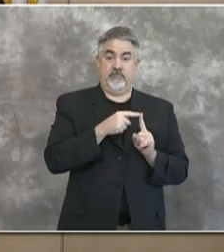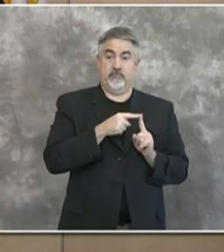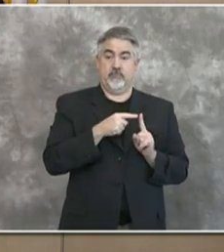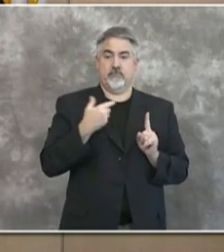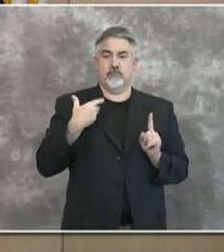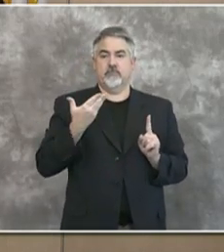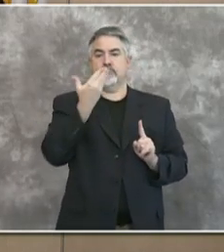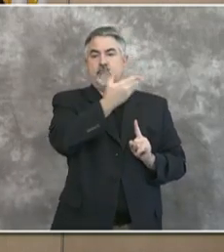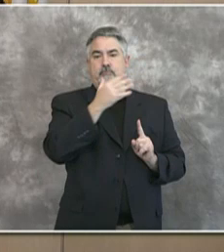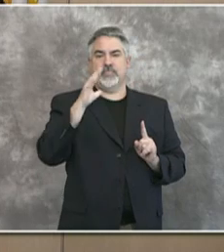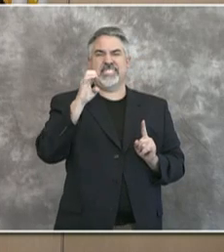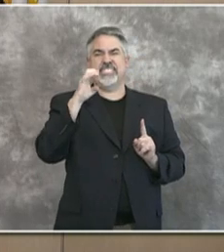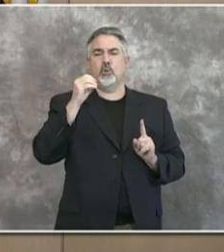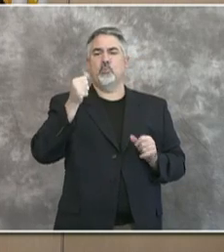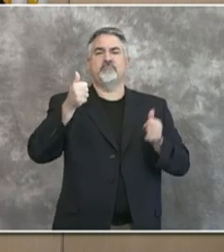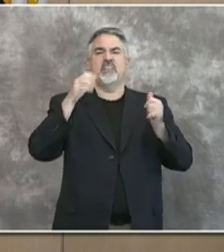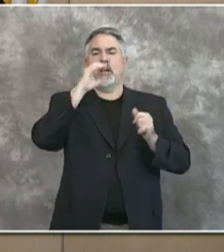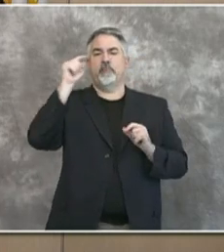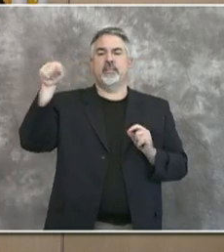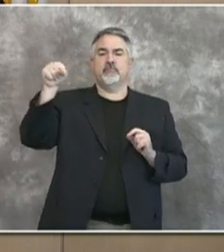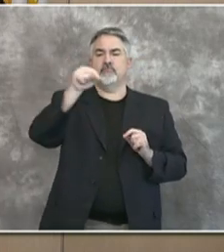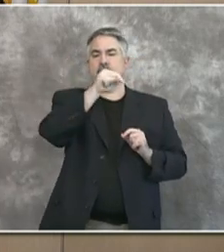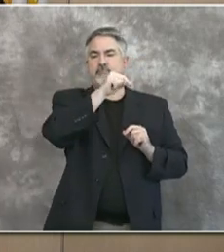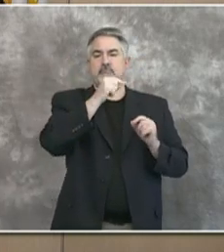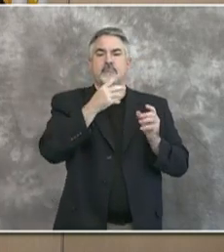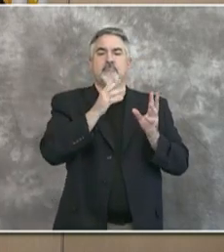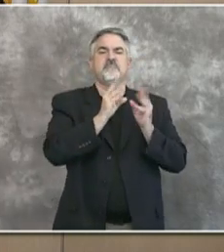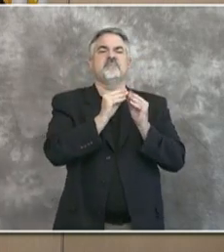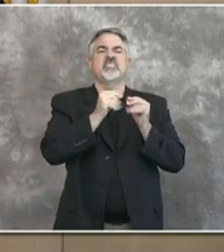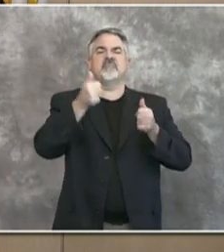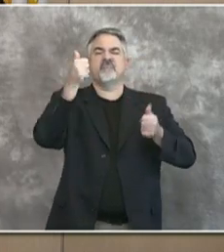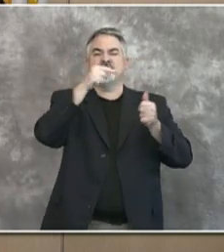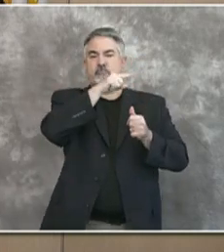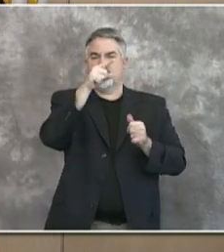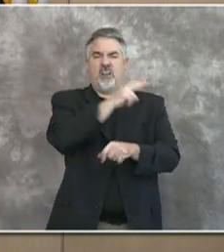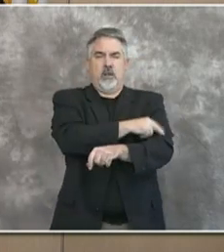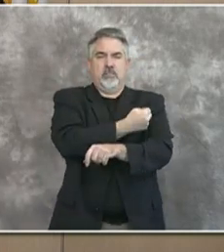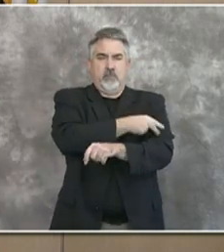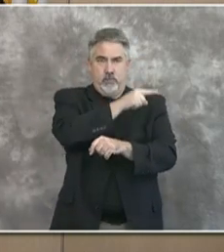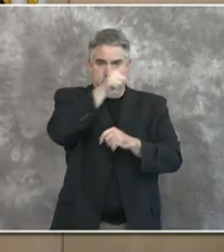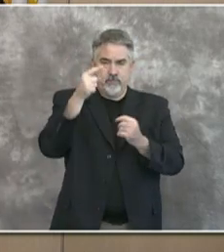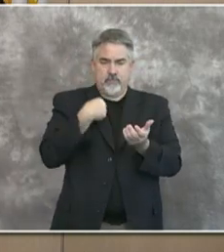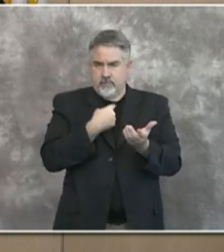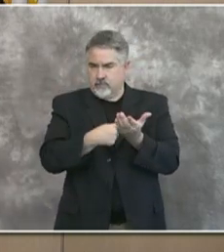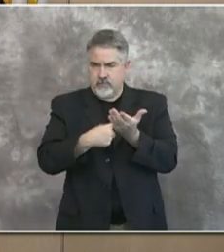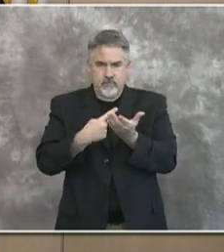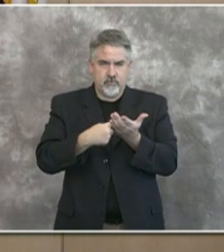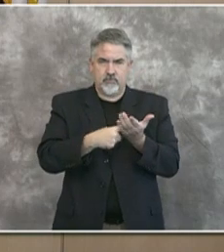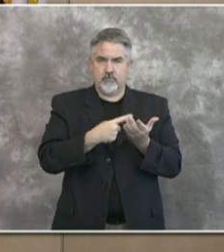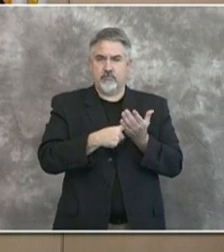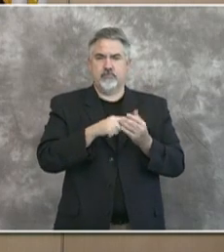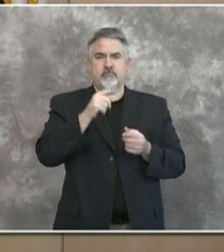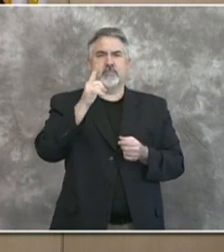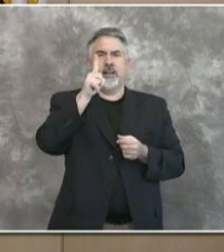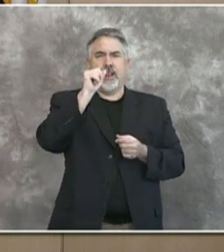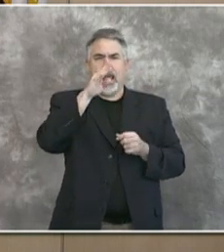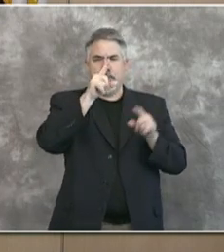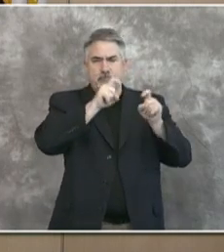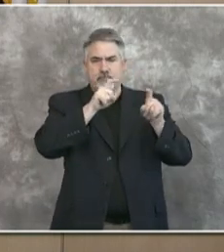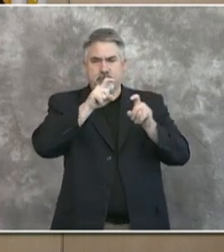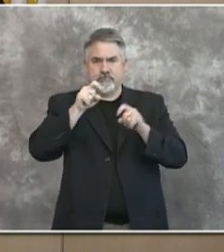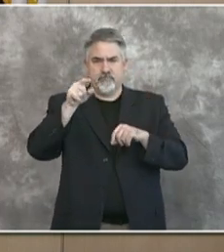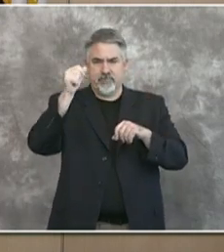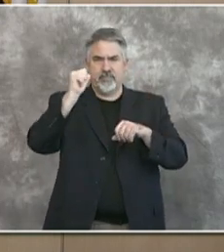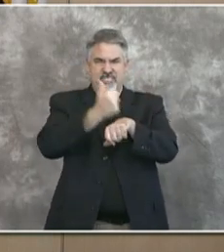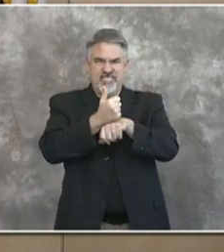and our weekly meeting with the local hospitals to form a laboratory testing task force. And this was announced